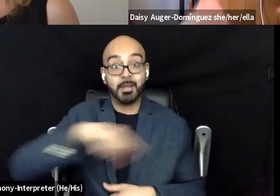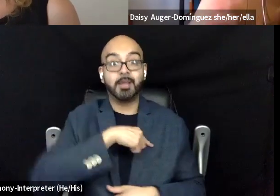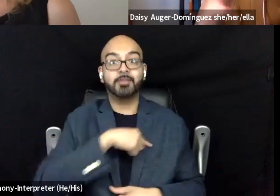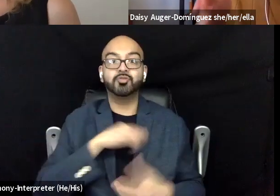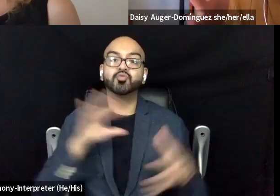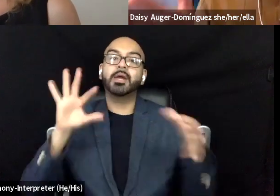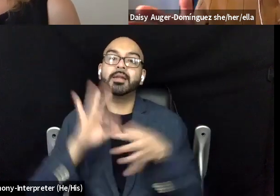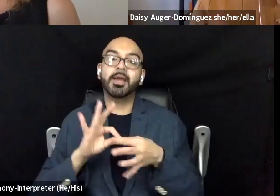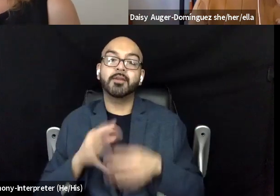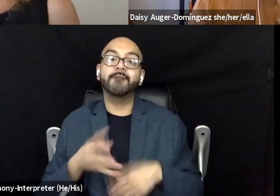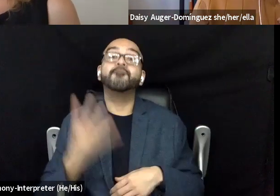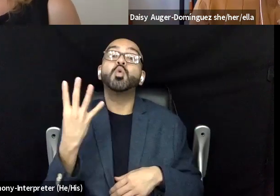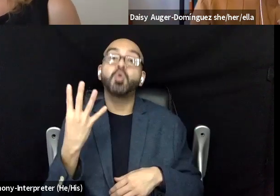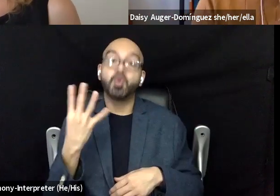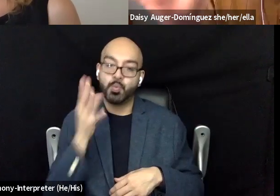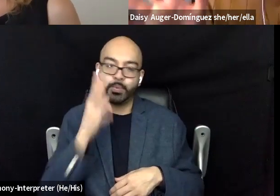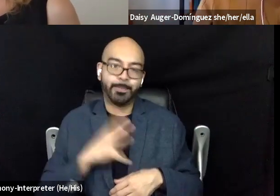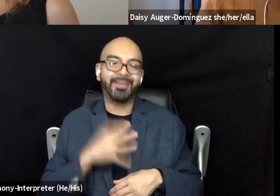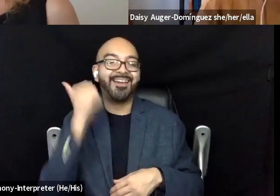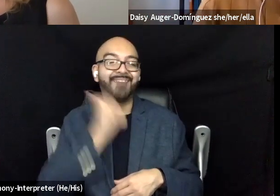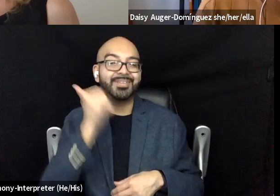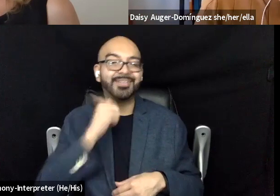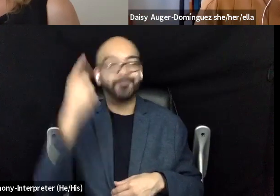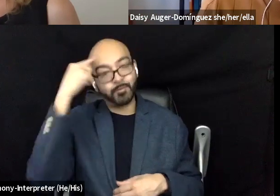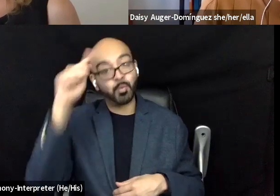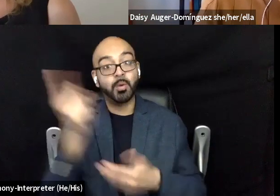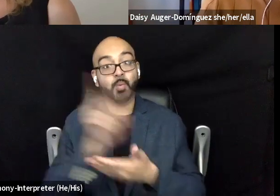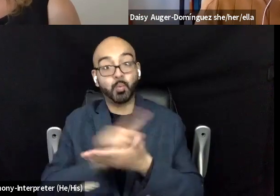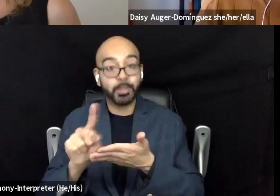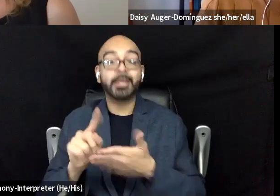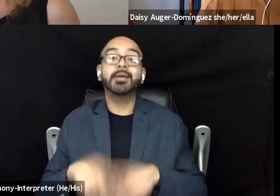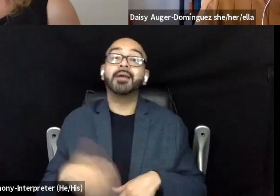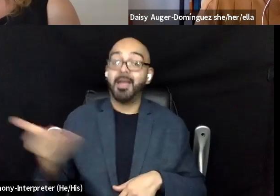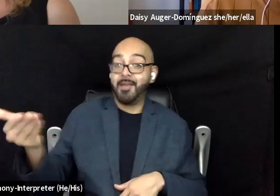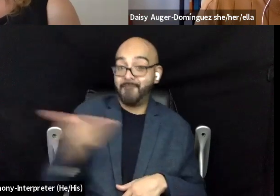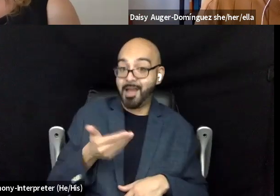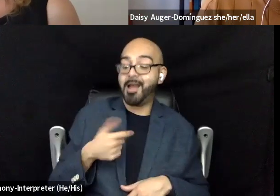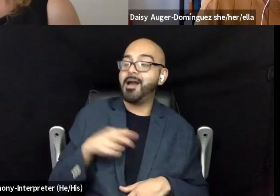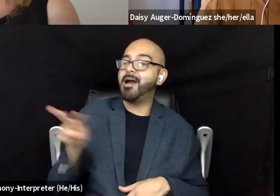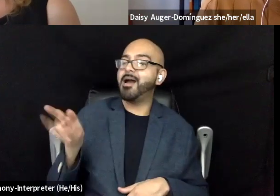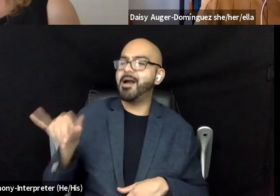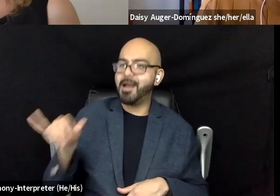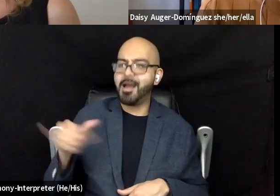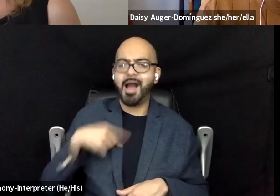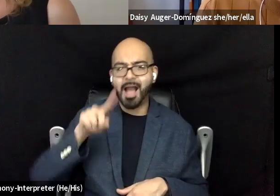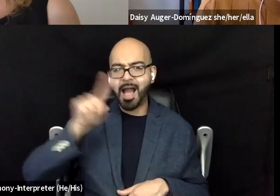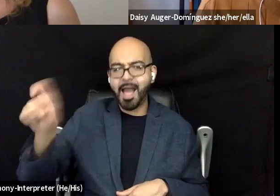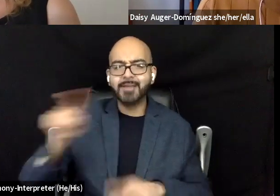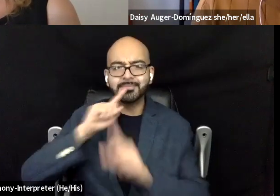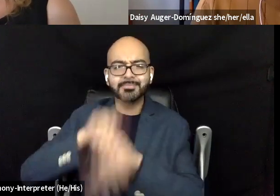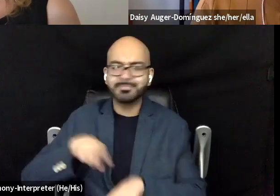this every day for a week. And we got this invitation and I wrote back to her and I said, how do you make sure that you're connecting across